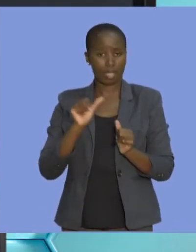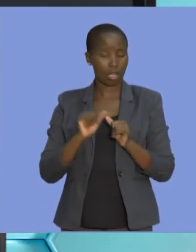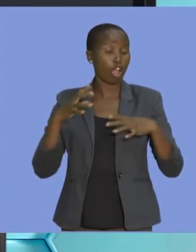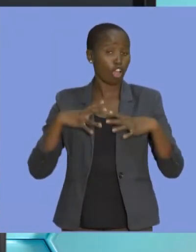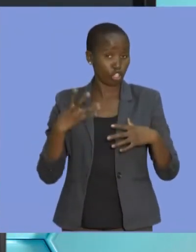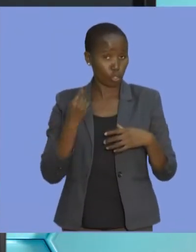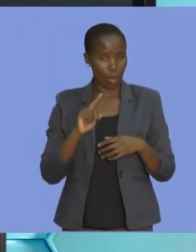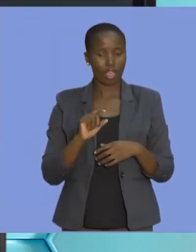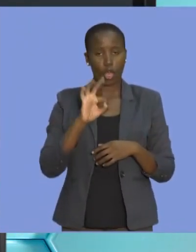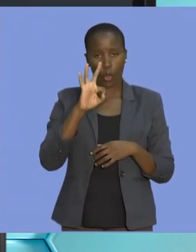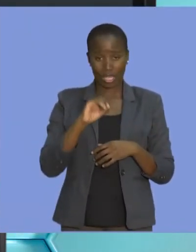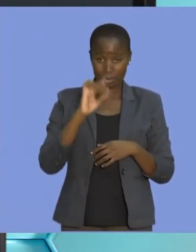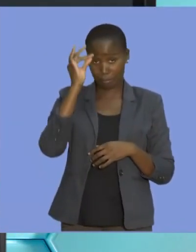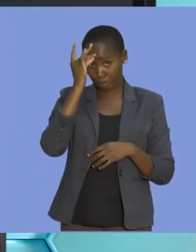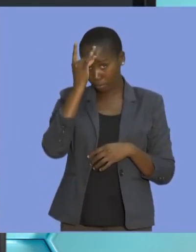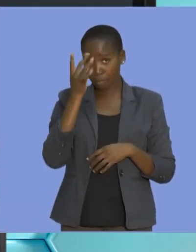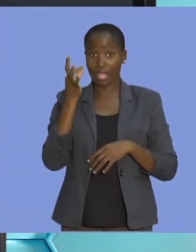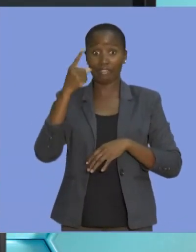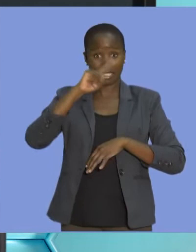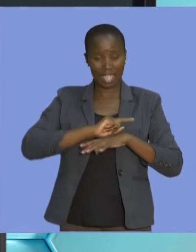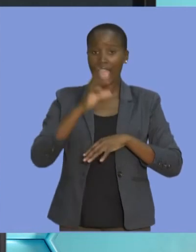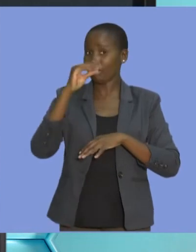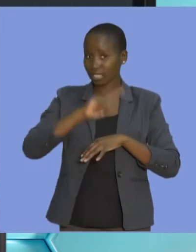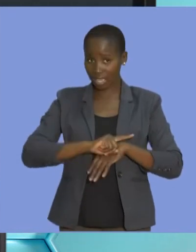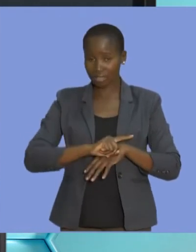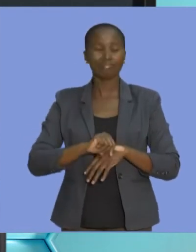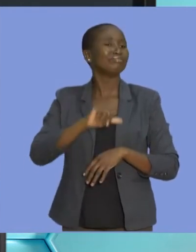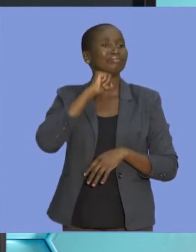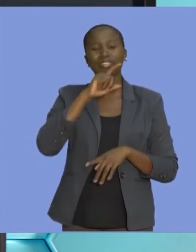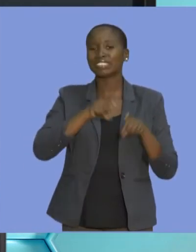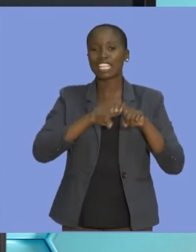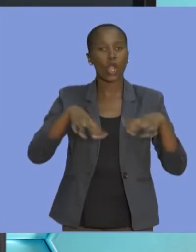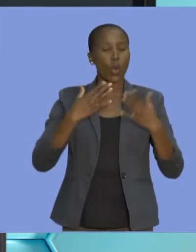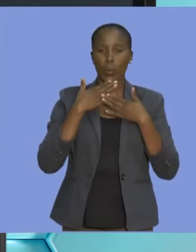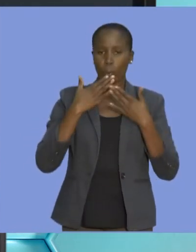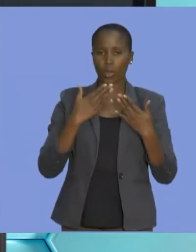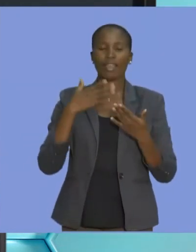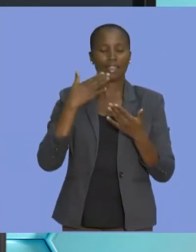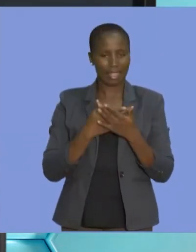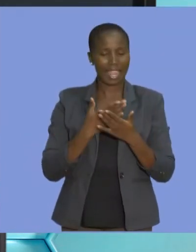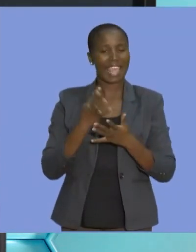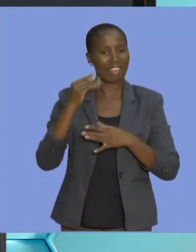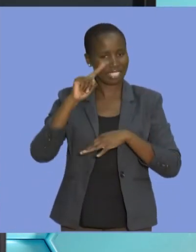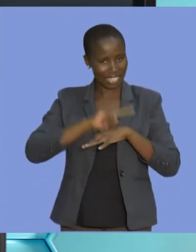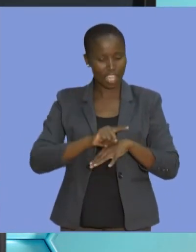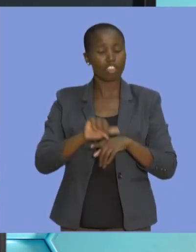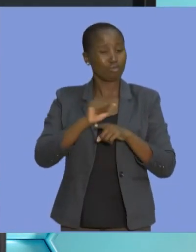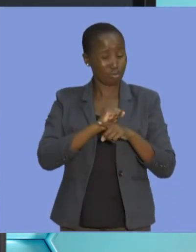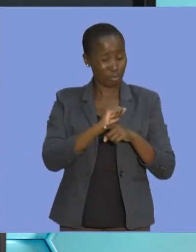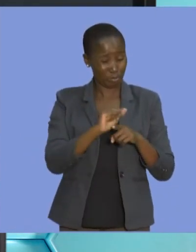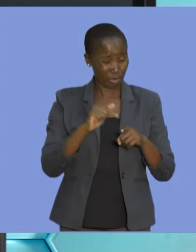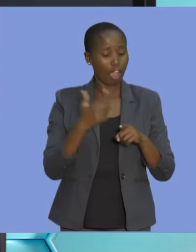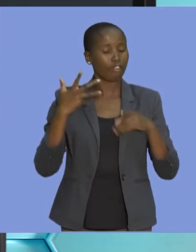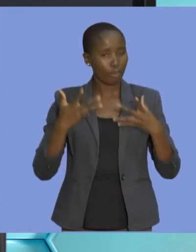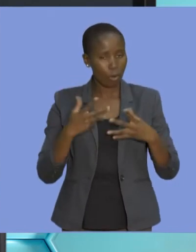basis, not because you're preparing for tests, you're studying to understand what you're doing. And if you